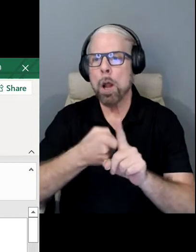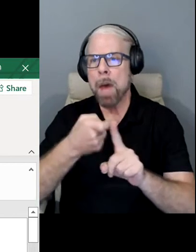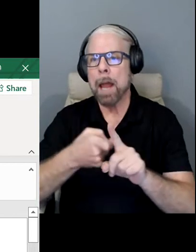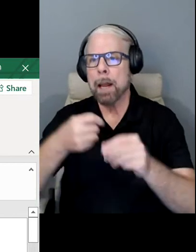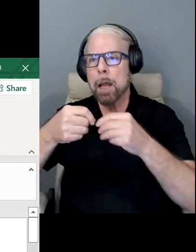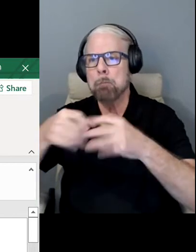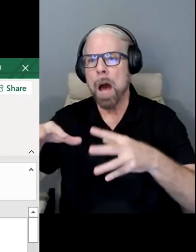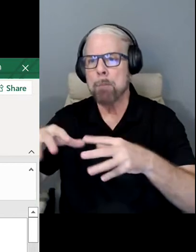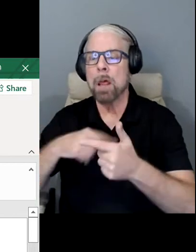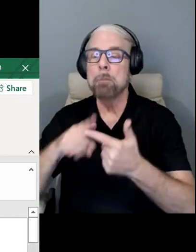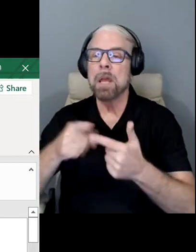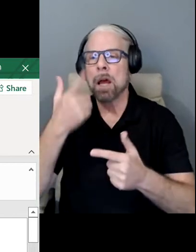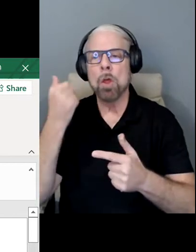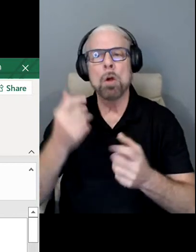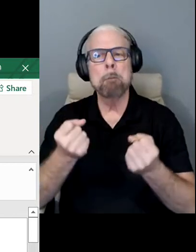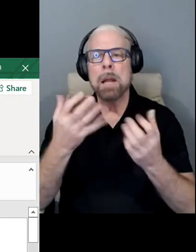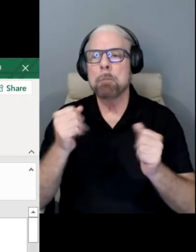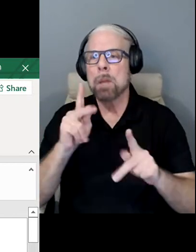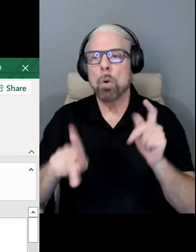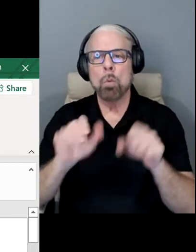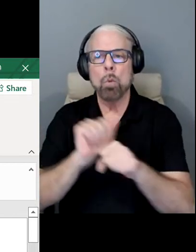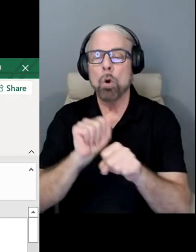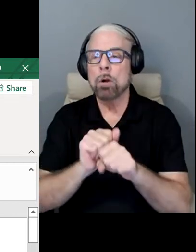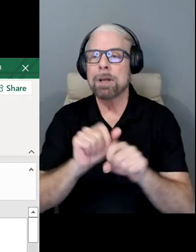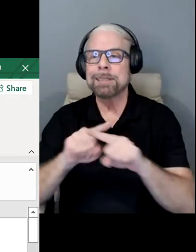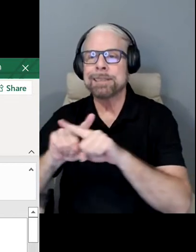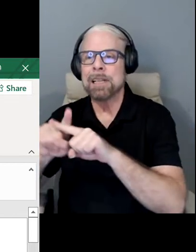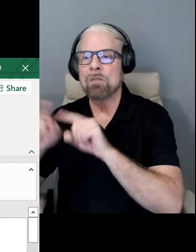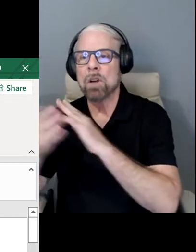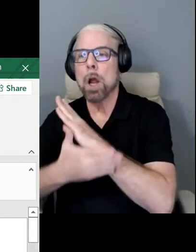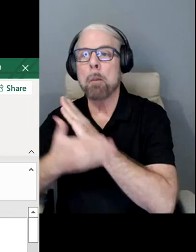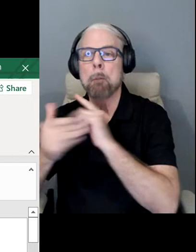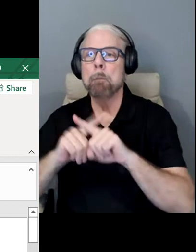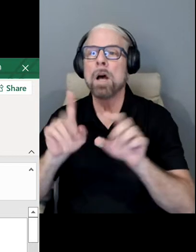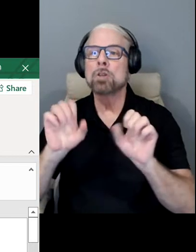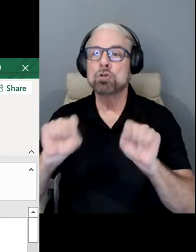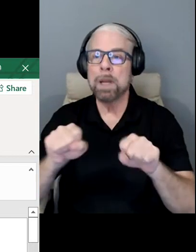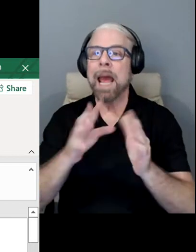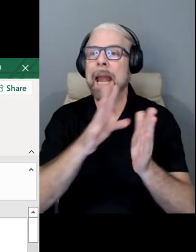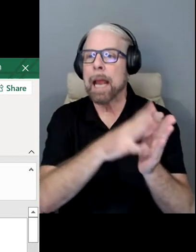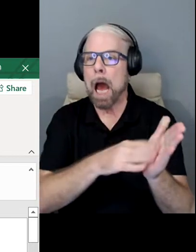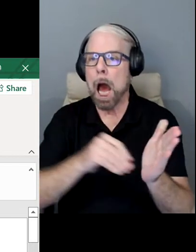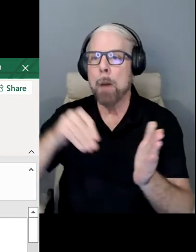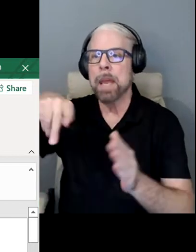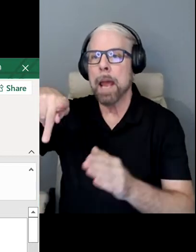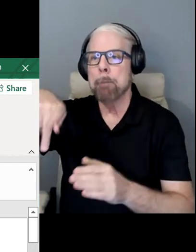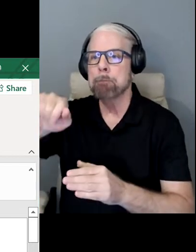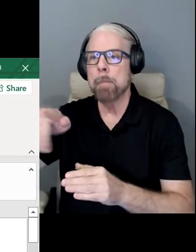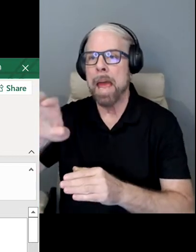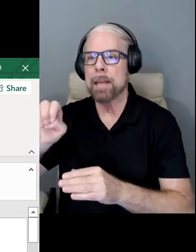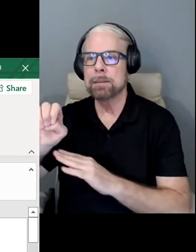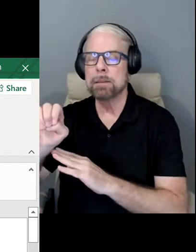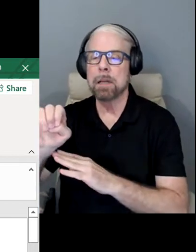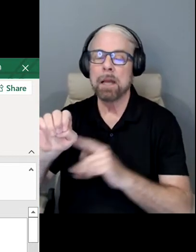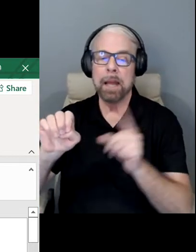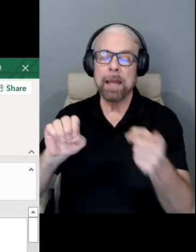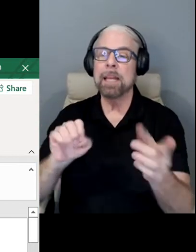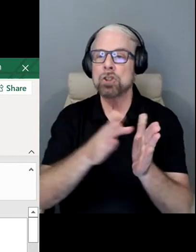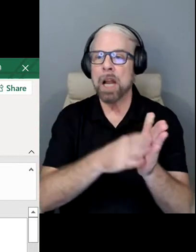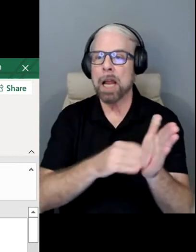many folks that work in multiple counties, but you can copy and paste. So Greg's just going to copy and paste